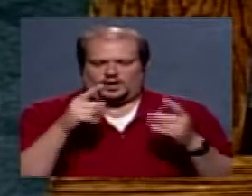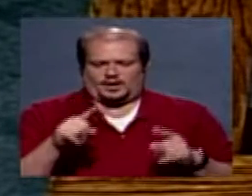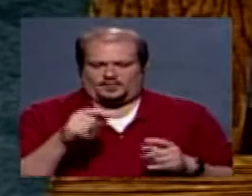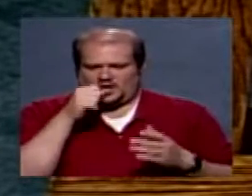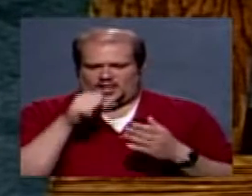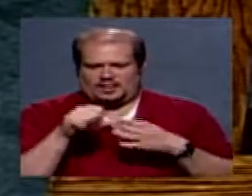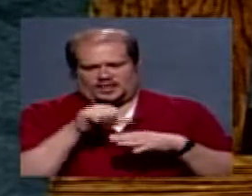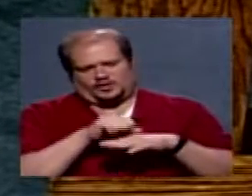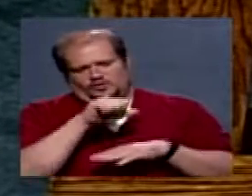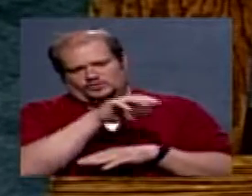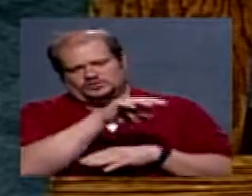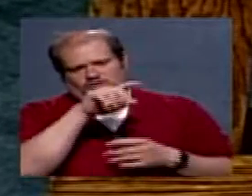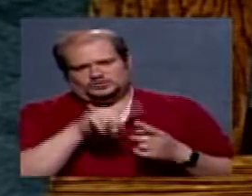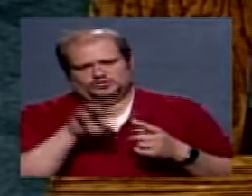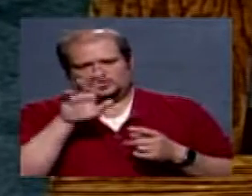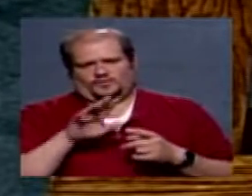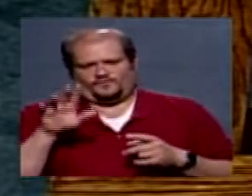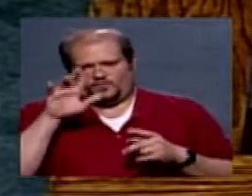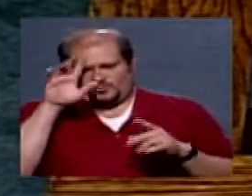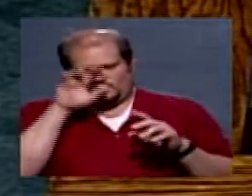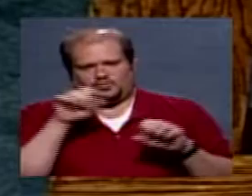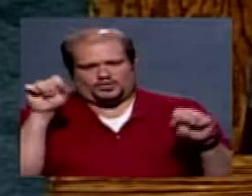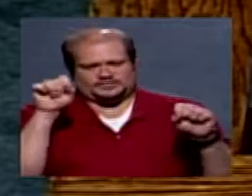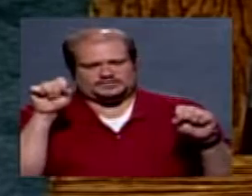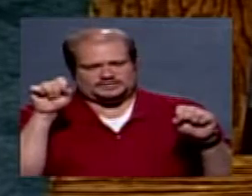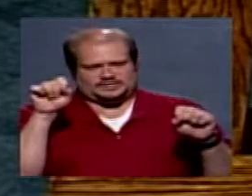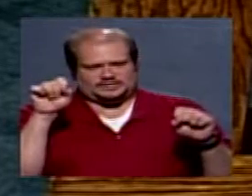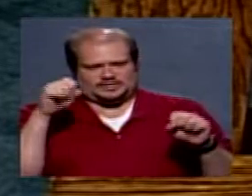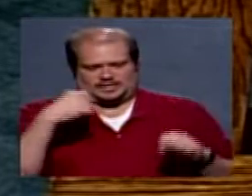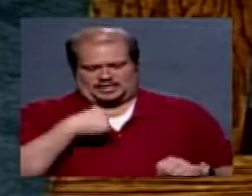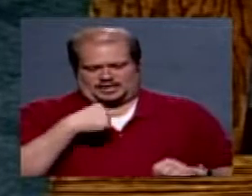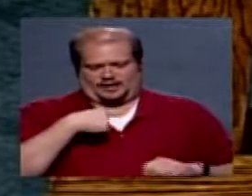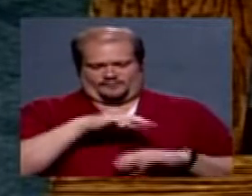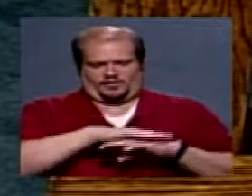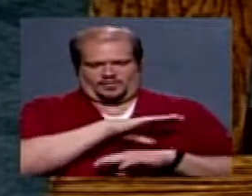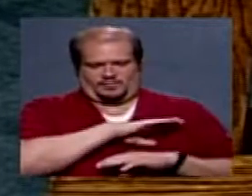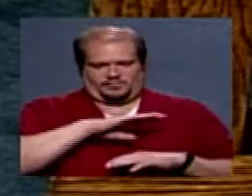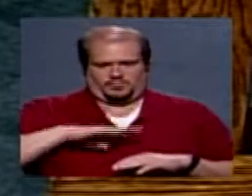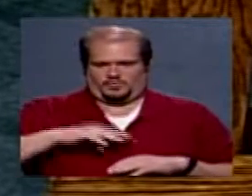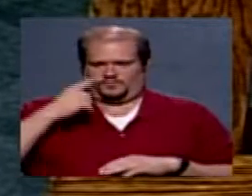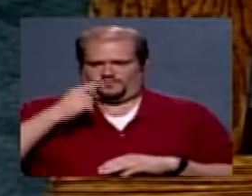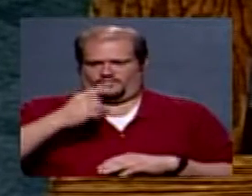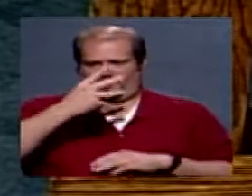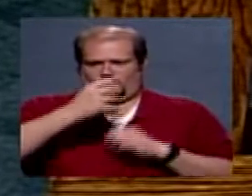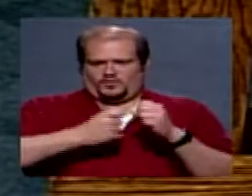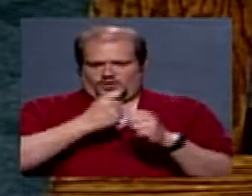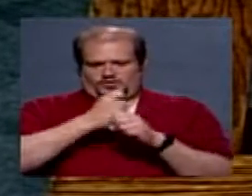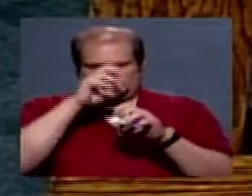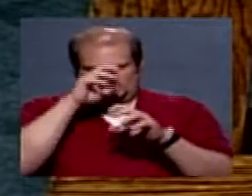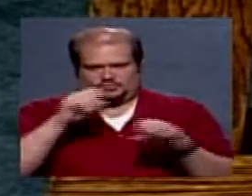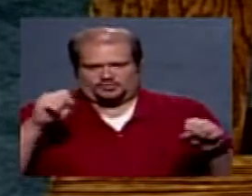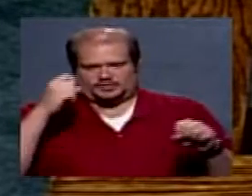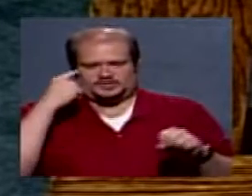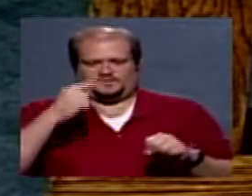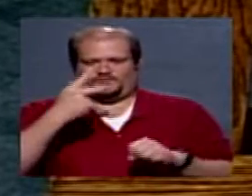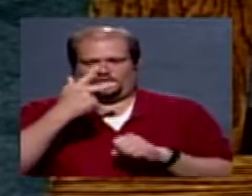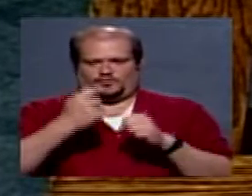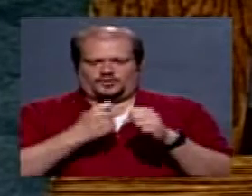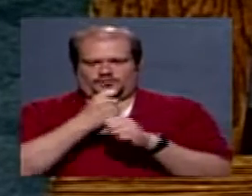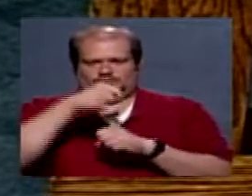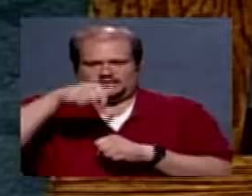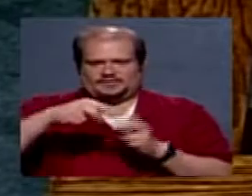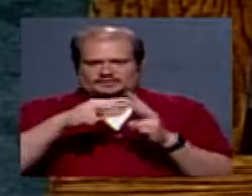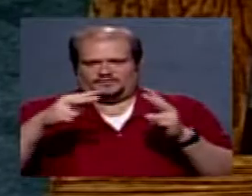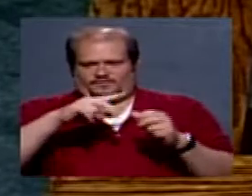A letter was sent to a former president. I've been on the board for 4 years and the president for 3, and this is the